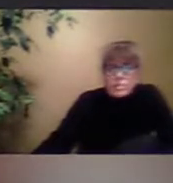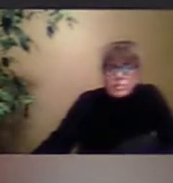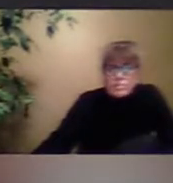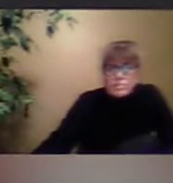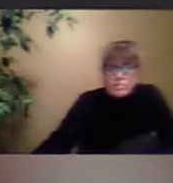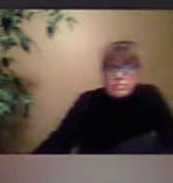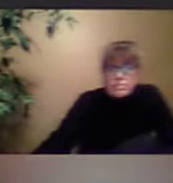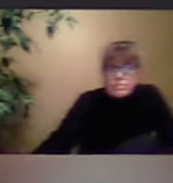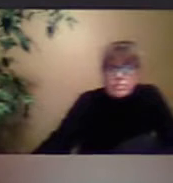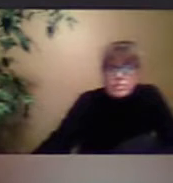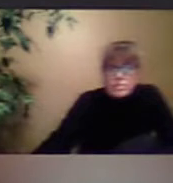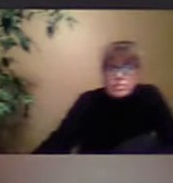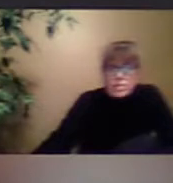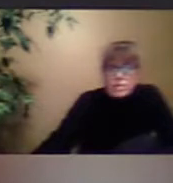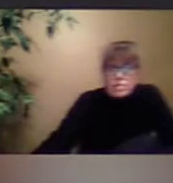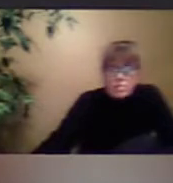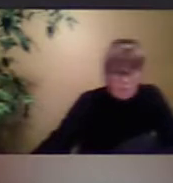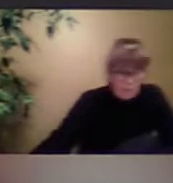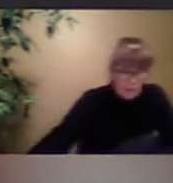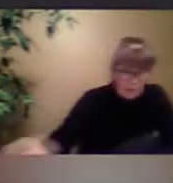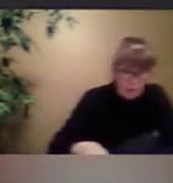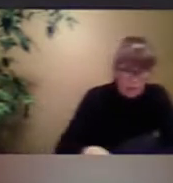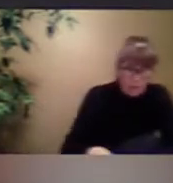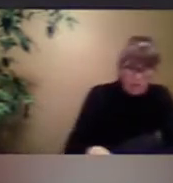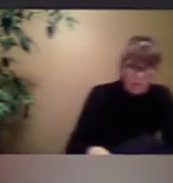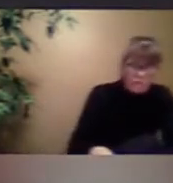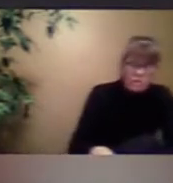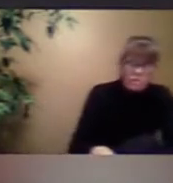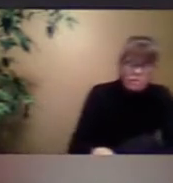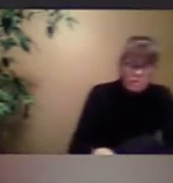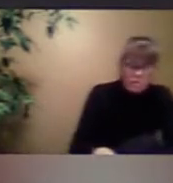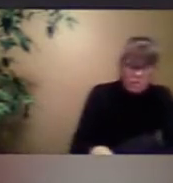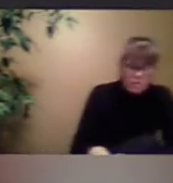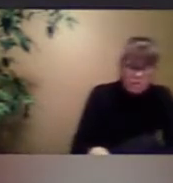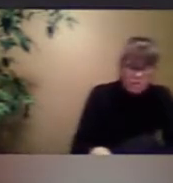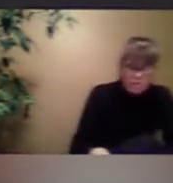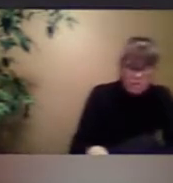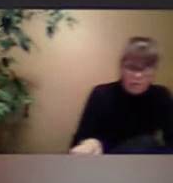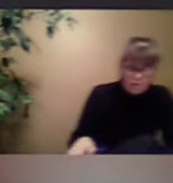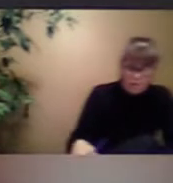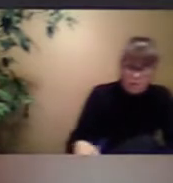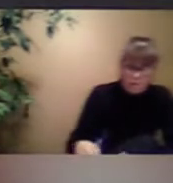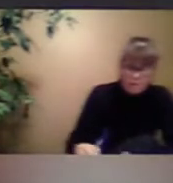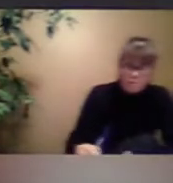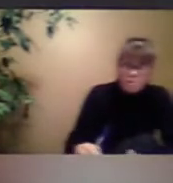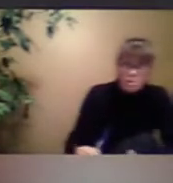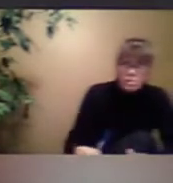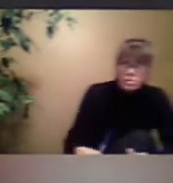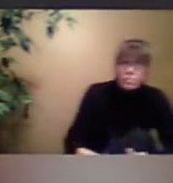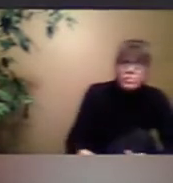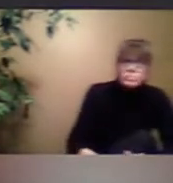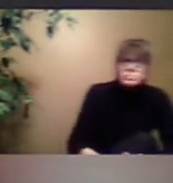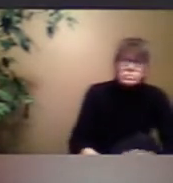And the next item on the agenda is the informational meeting regarding the bond